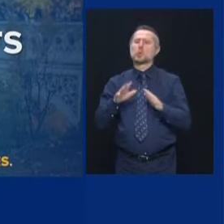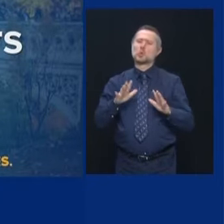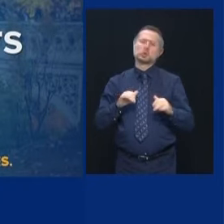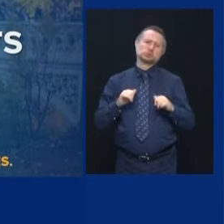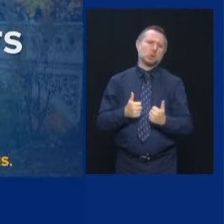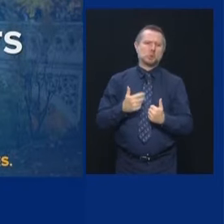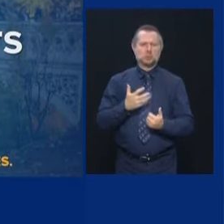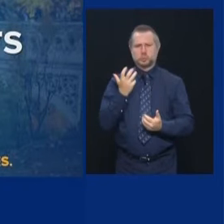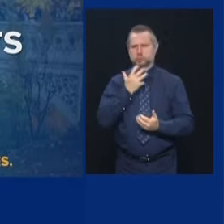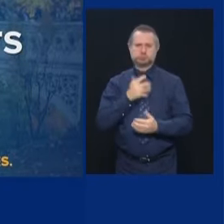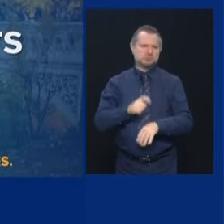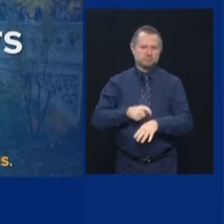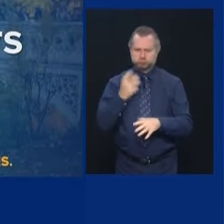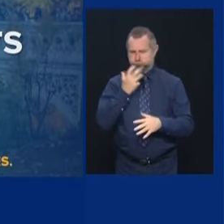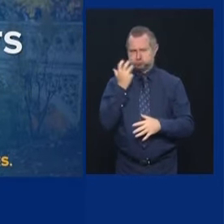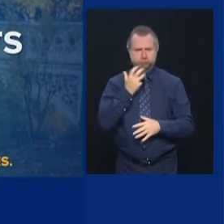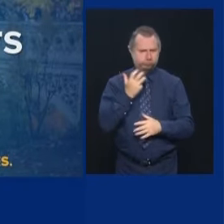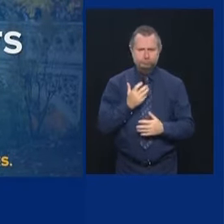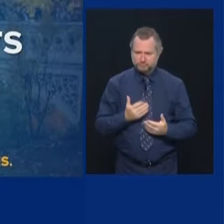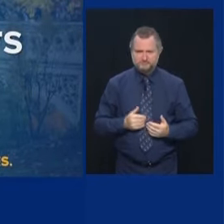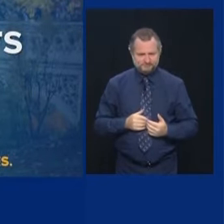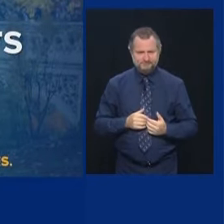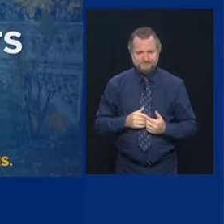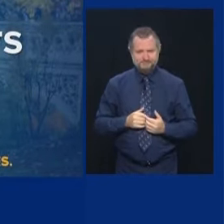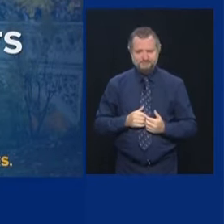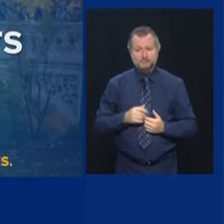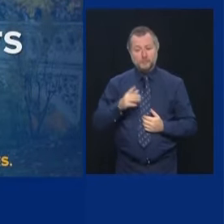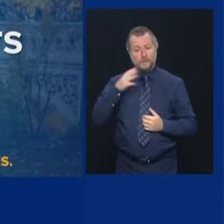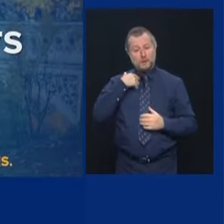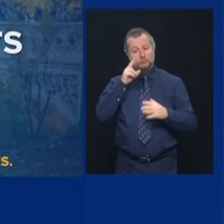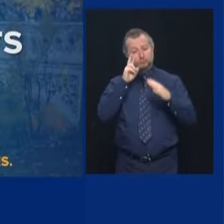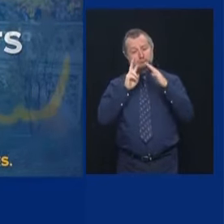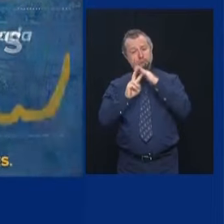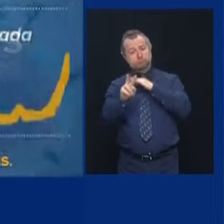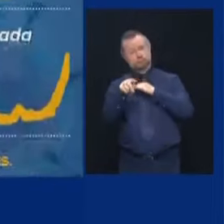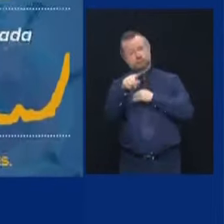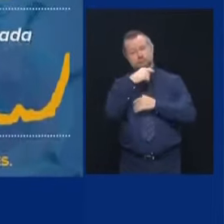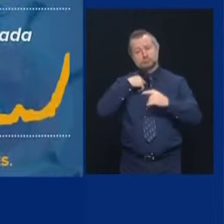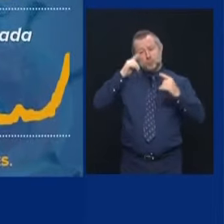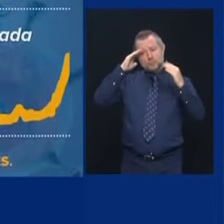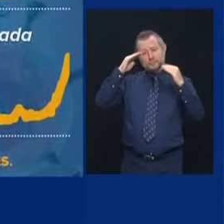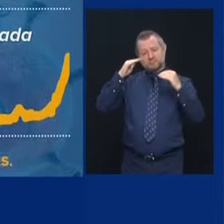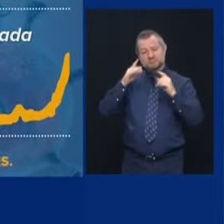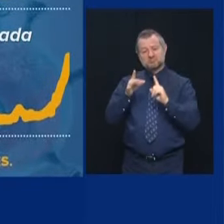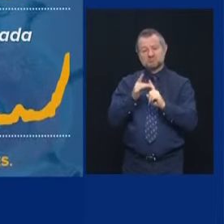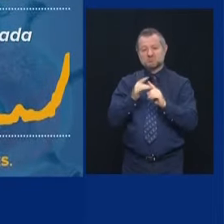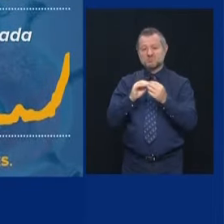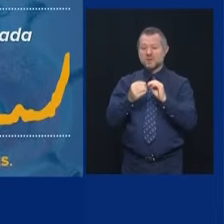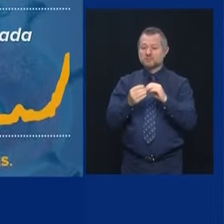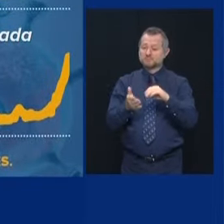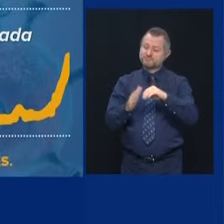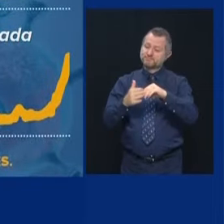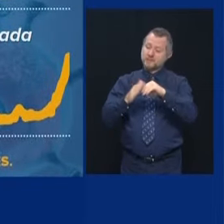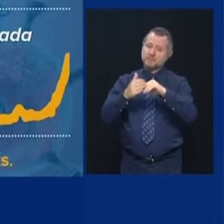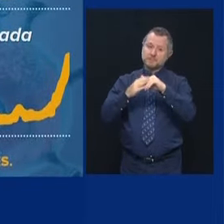know. And we expect to see the infection rate go up in the fall.